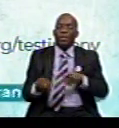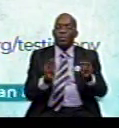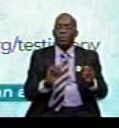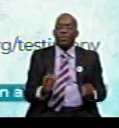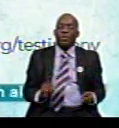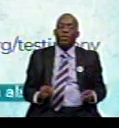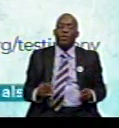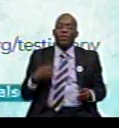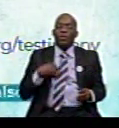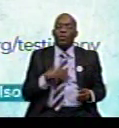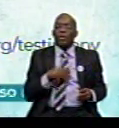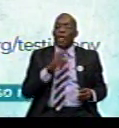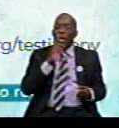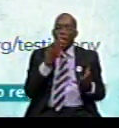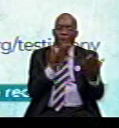testimony.